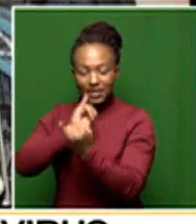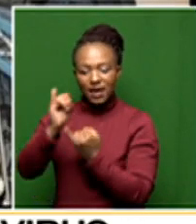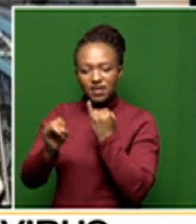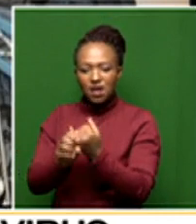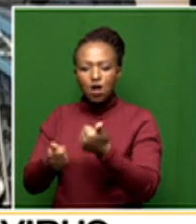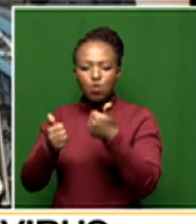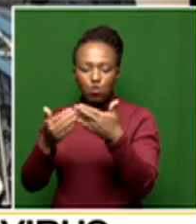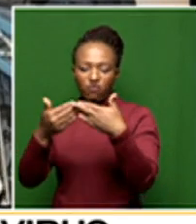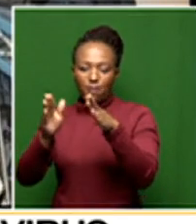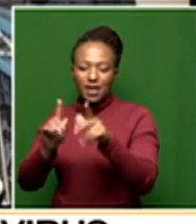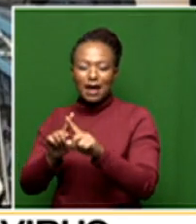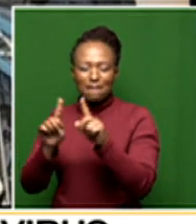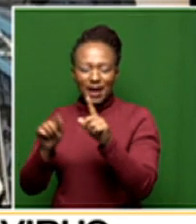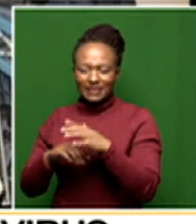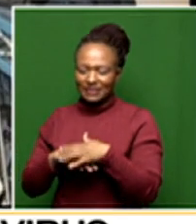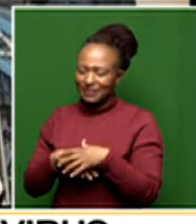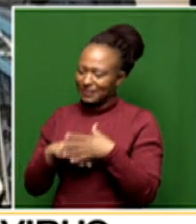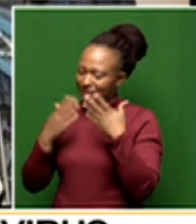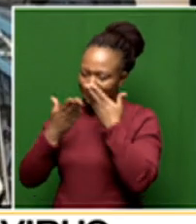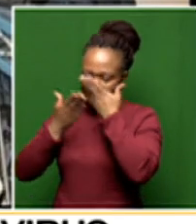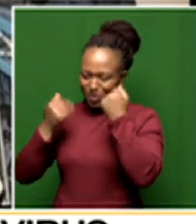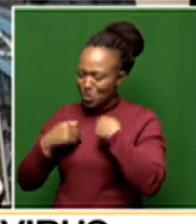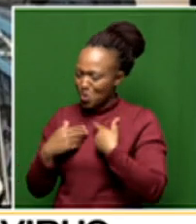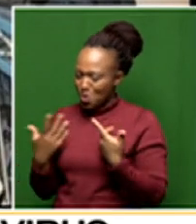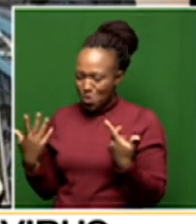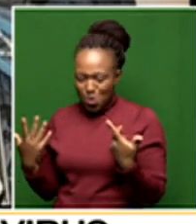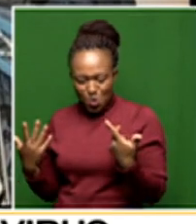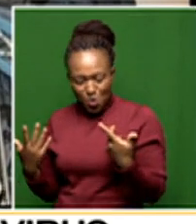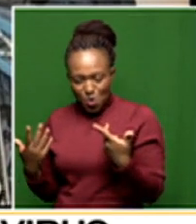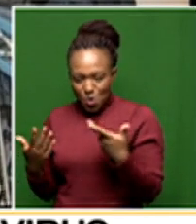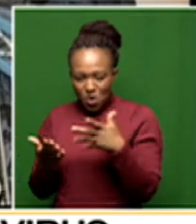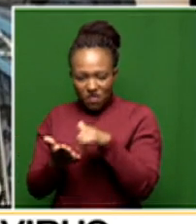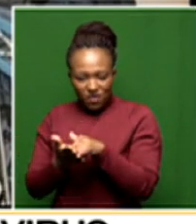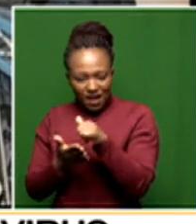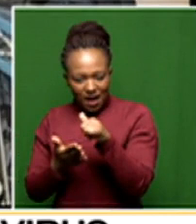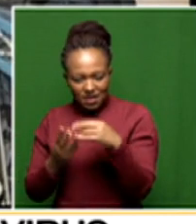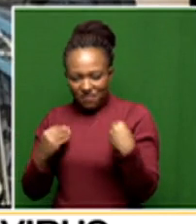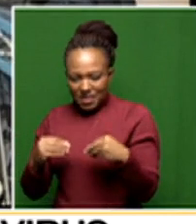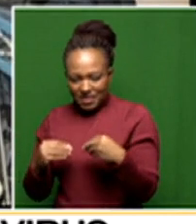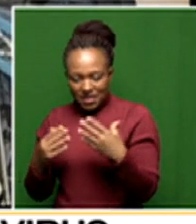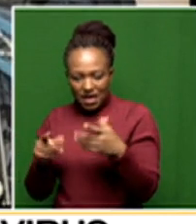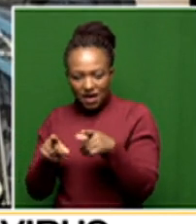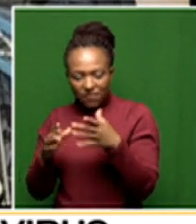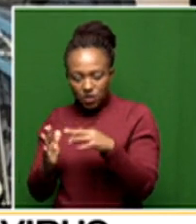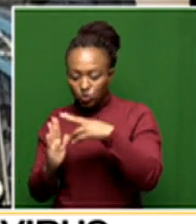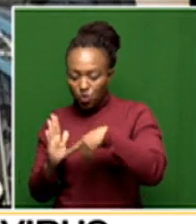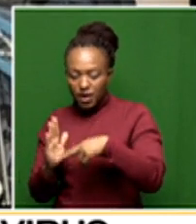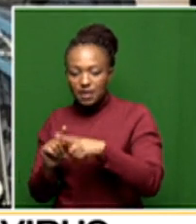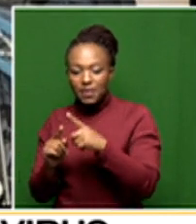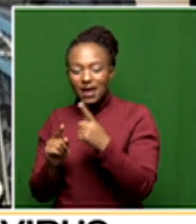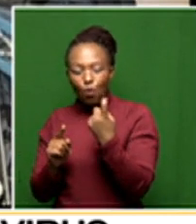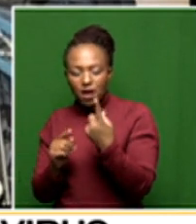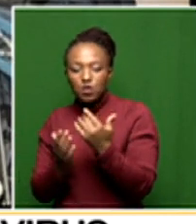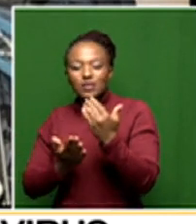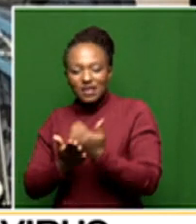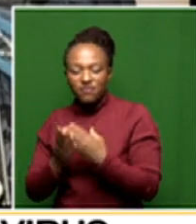open. However, I don't know if this is, I mean, for the airline industry, and something that I have read is that the only thing that is going to save the